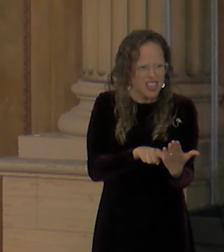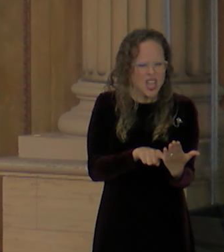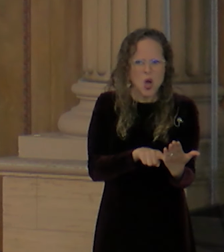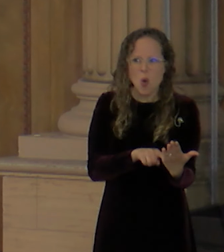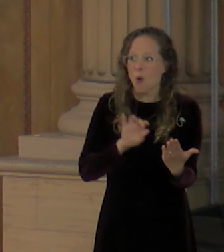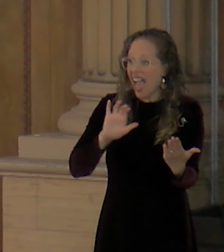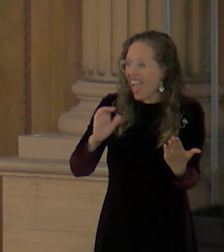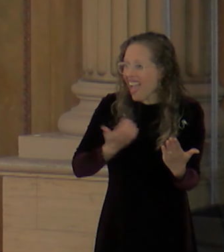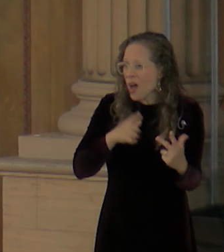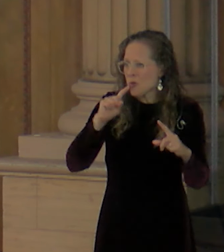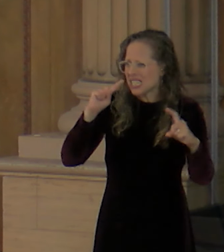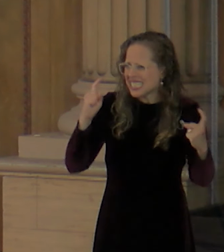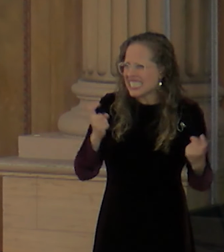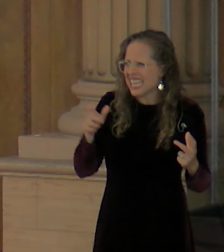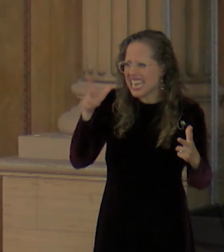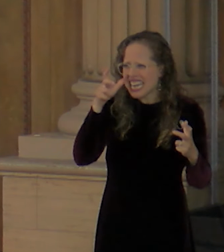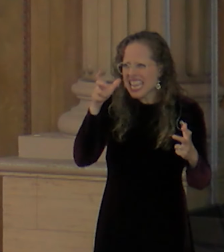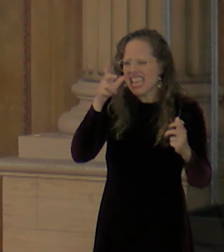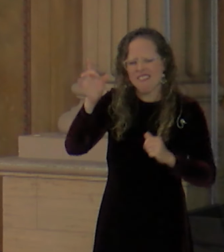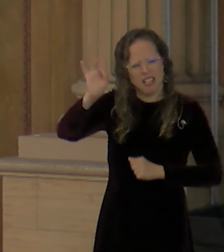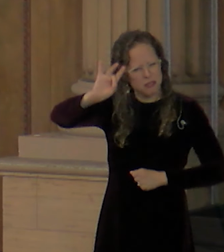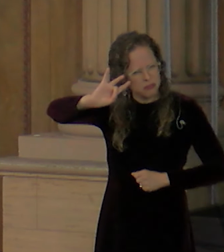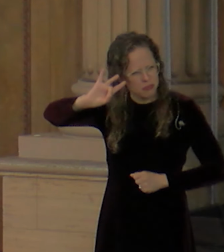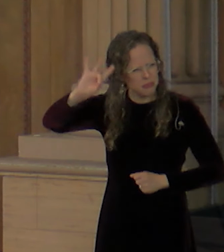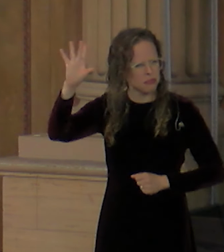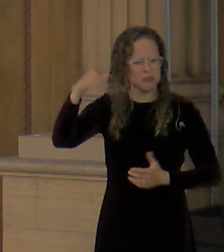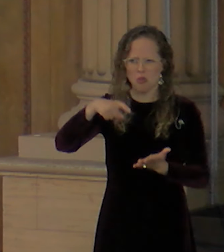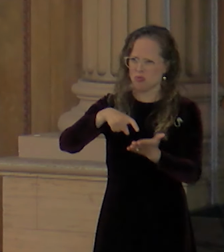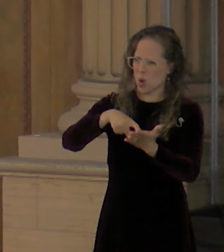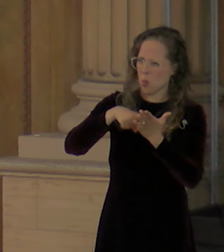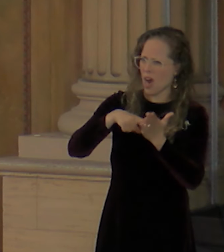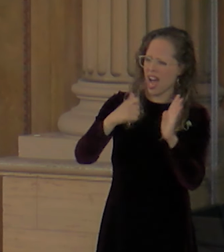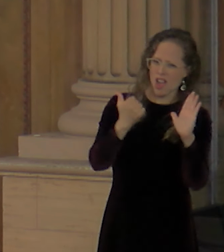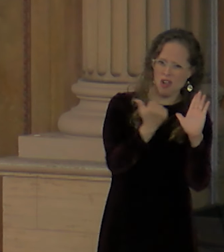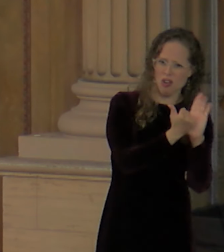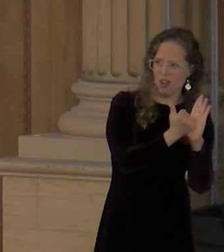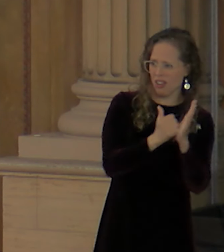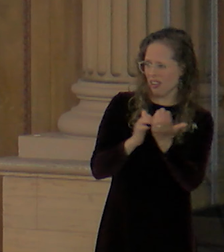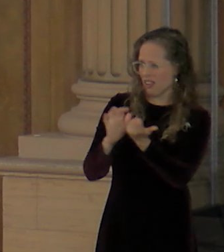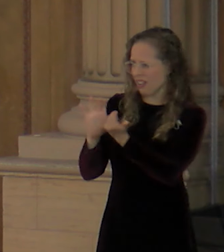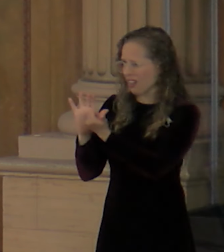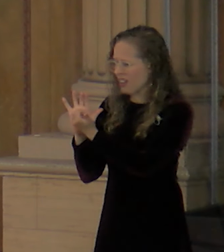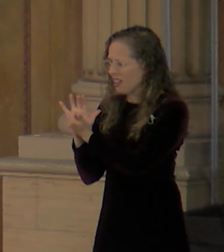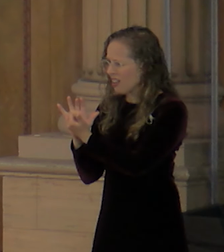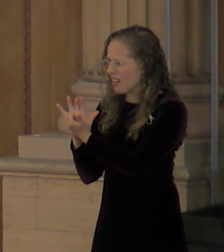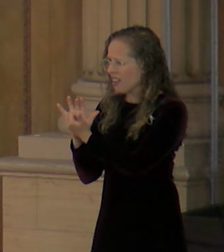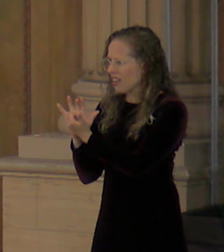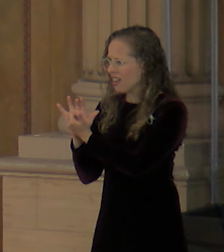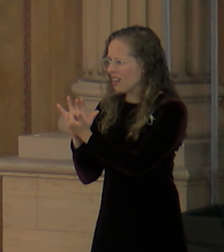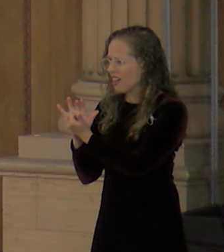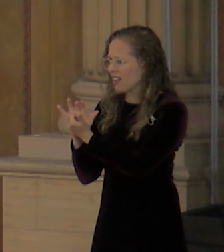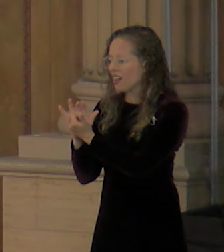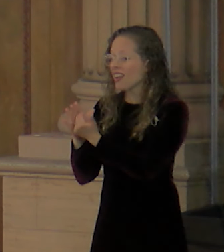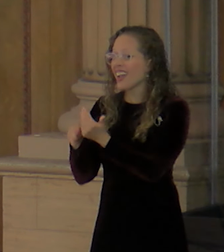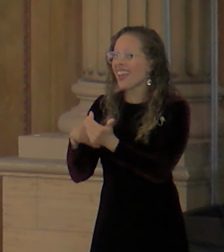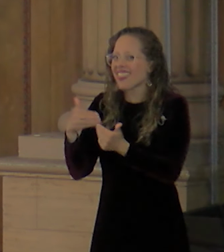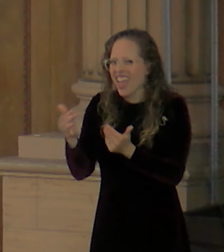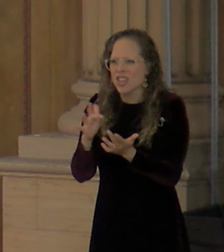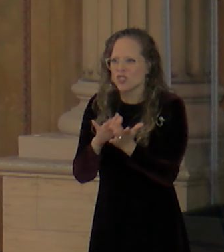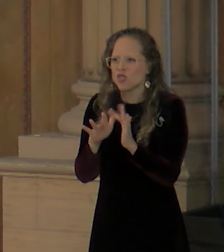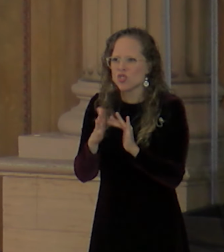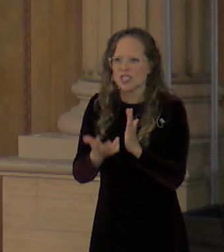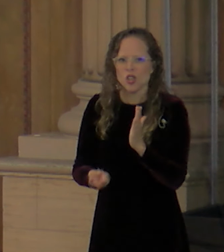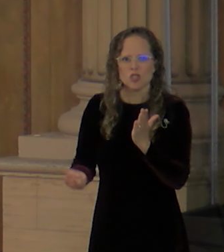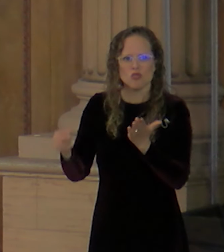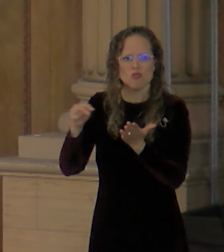it. But also God shows his total control because Jesus rose from the dead. And